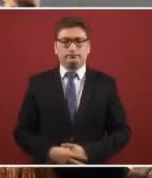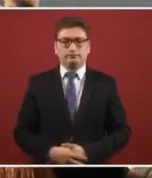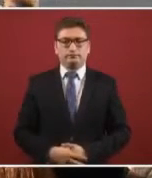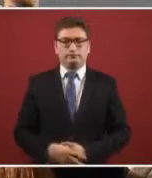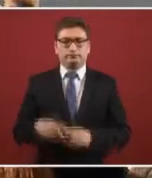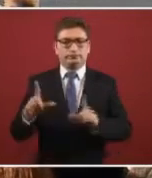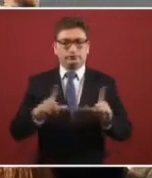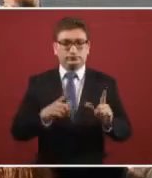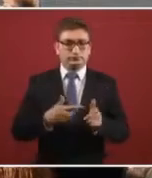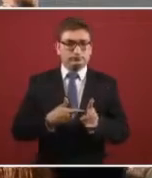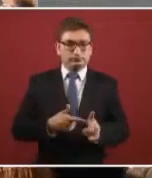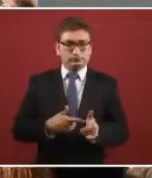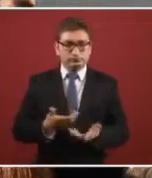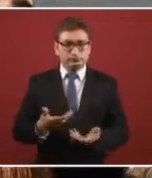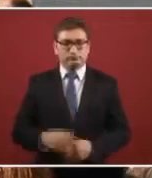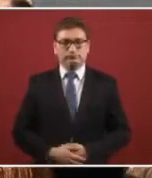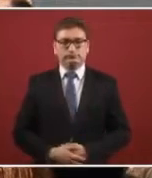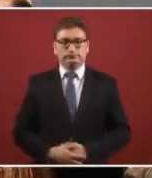Pues.